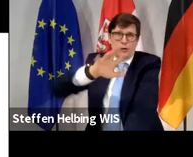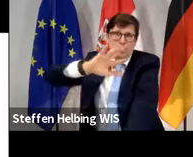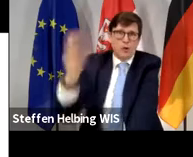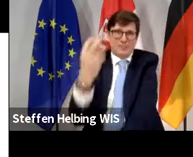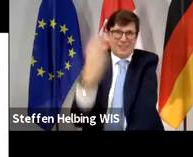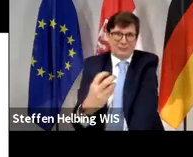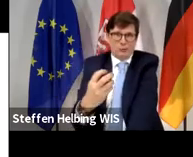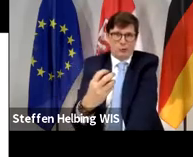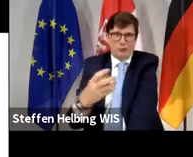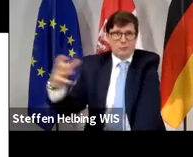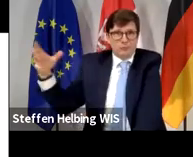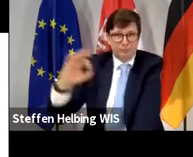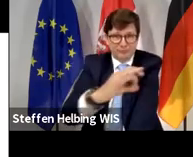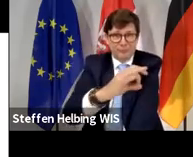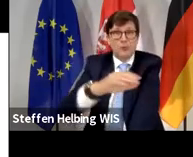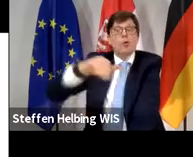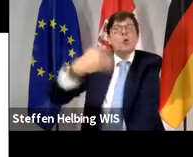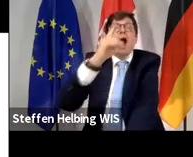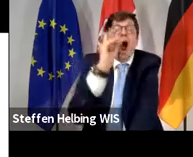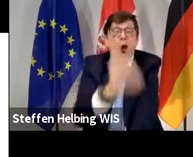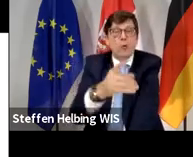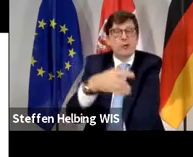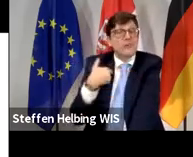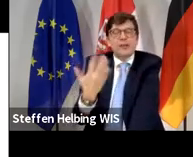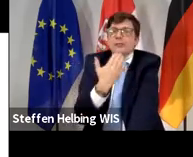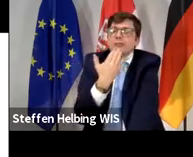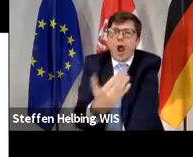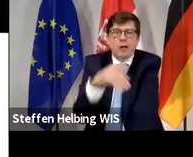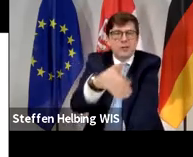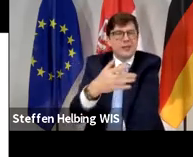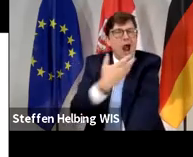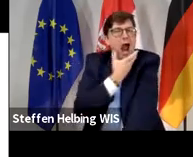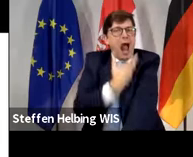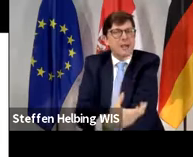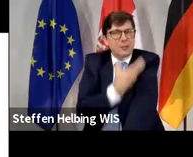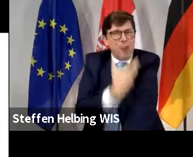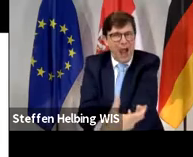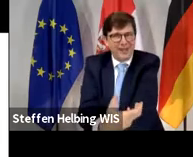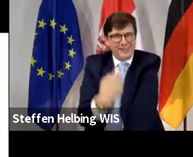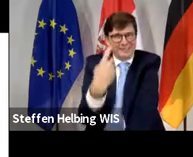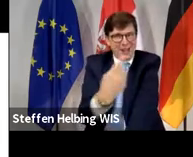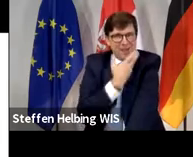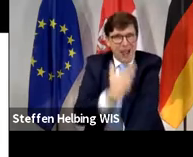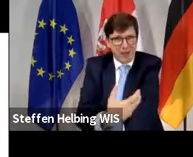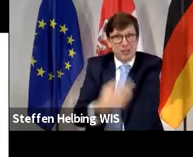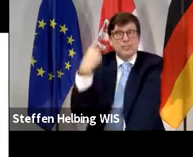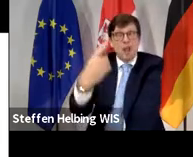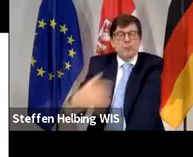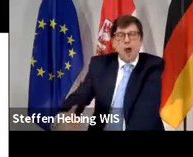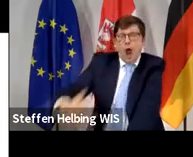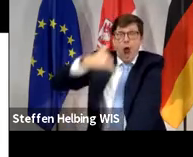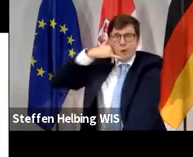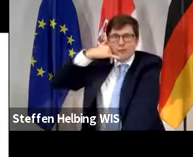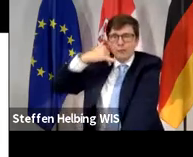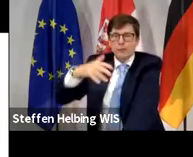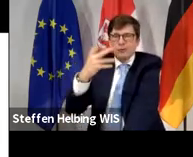we have to make the UN Convention of the Rights happen. And I'm really thankful for